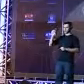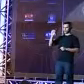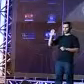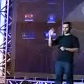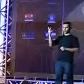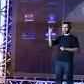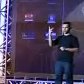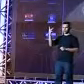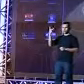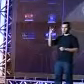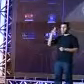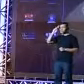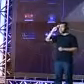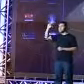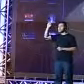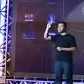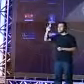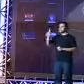we're seeing